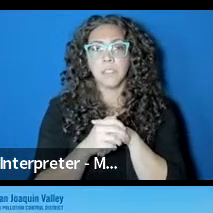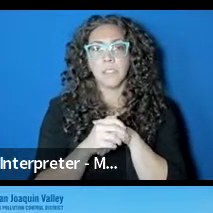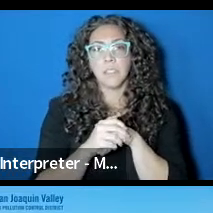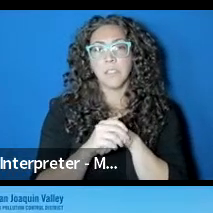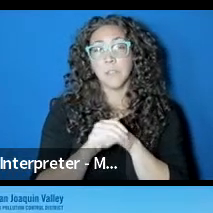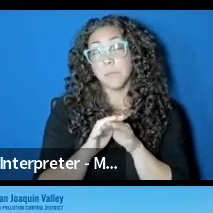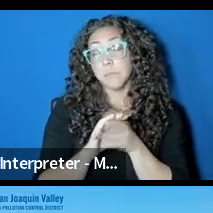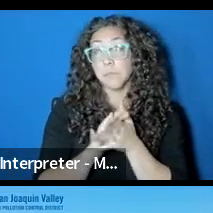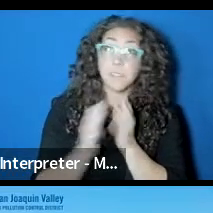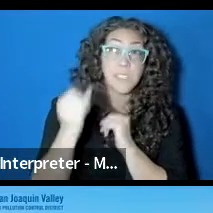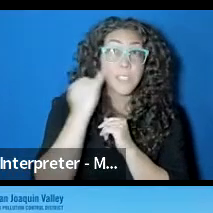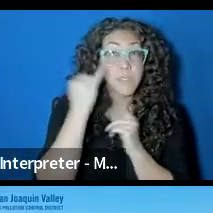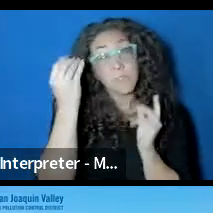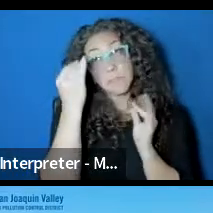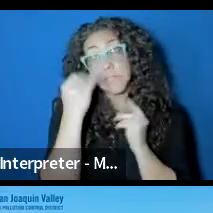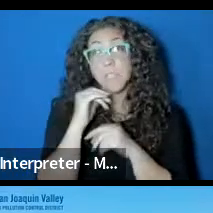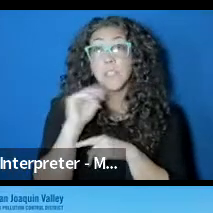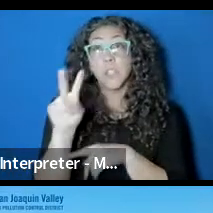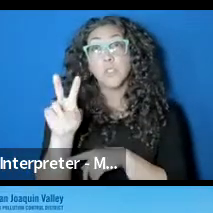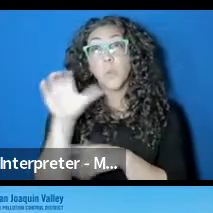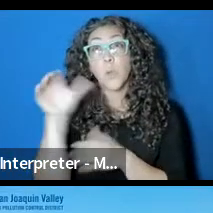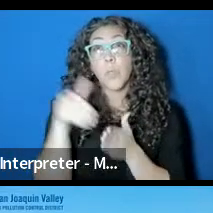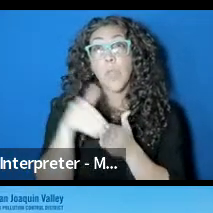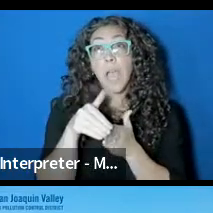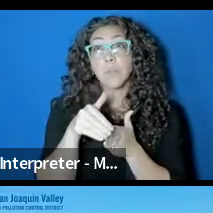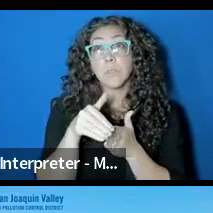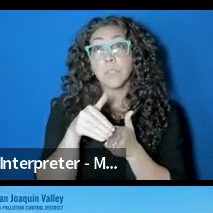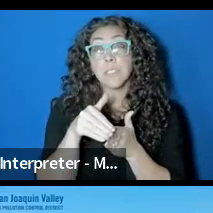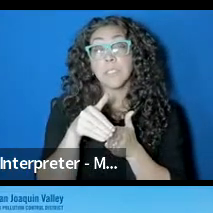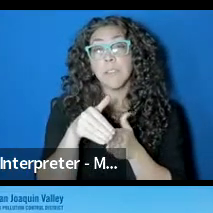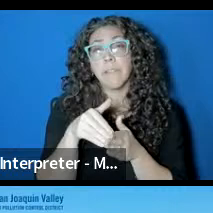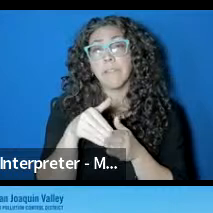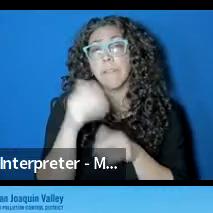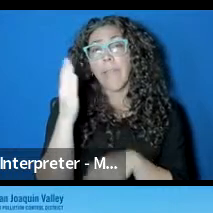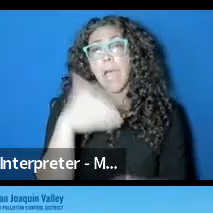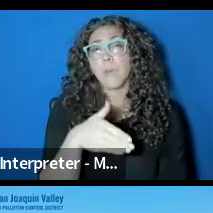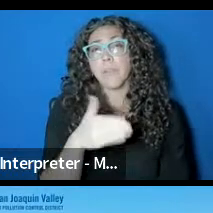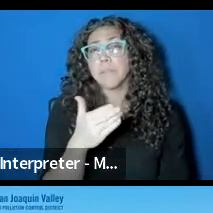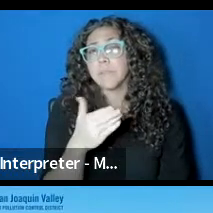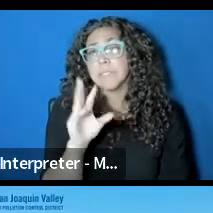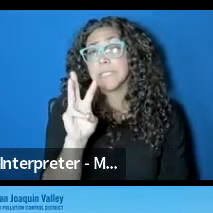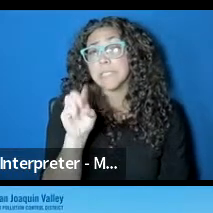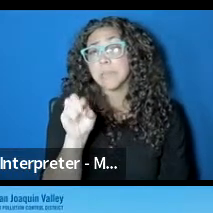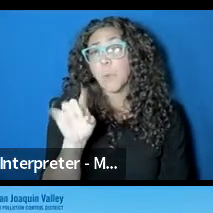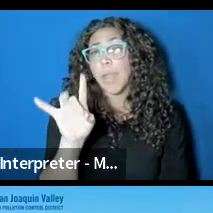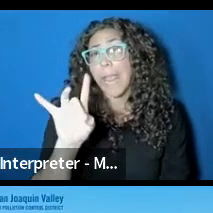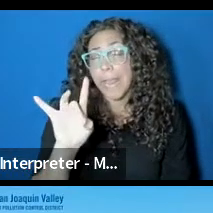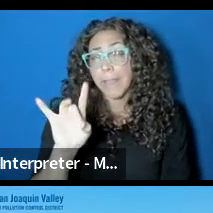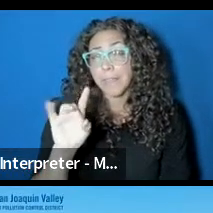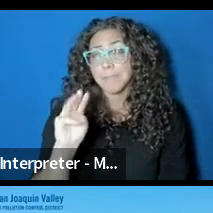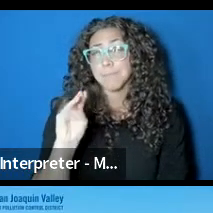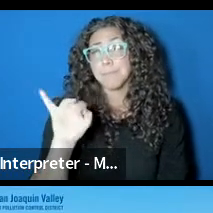figure 200,000 out of 6.8 million